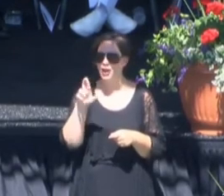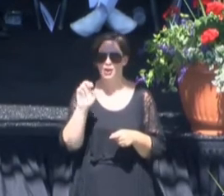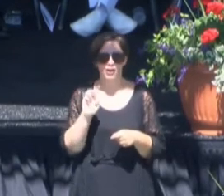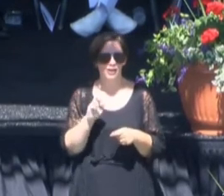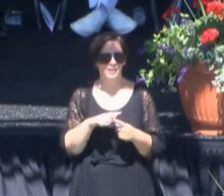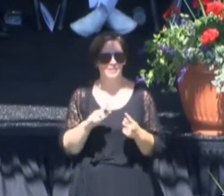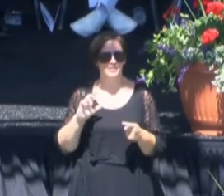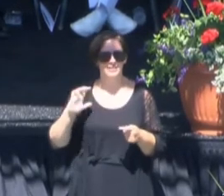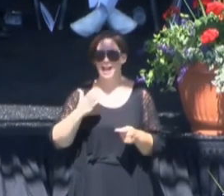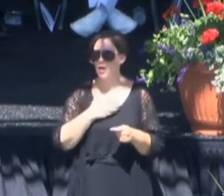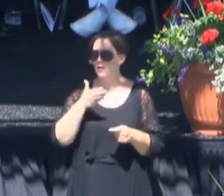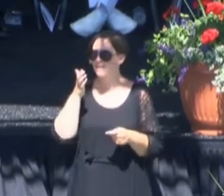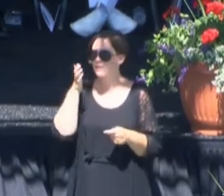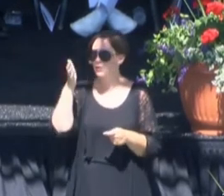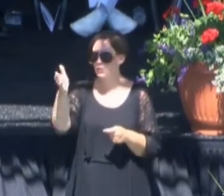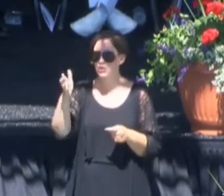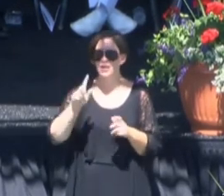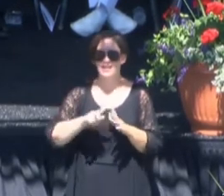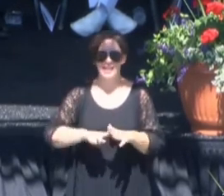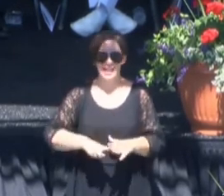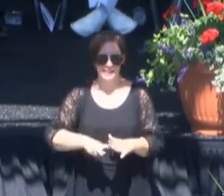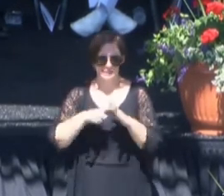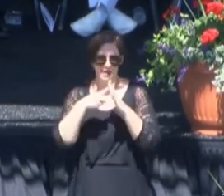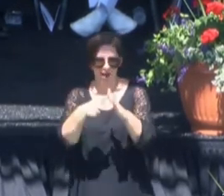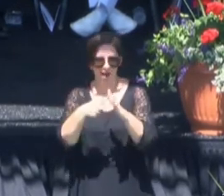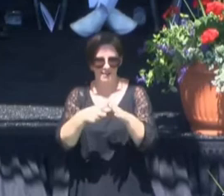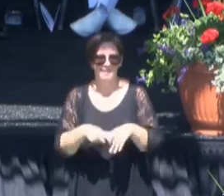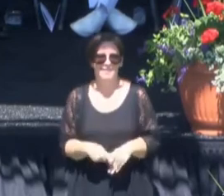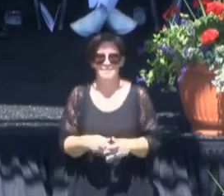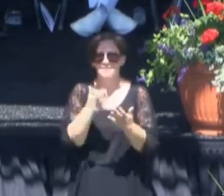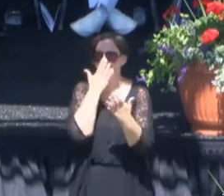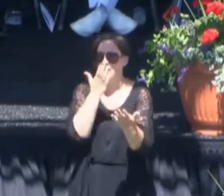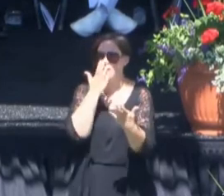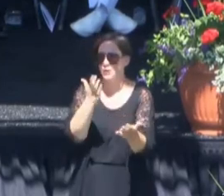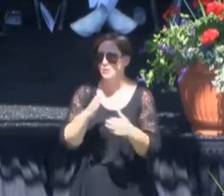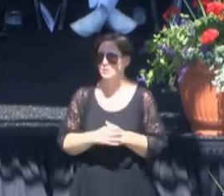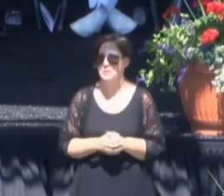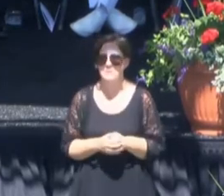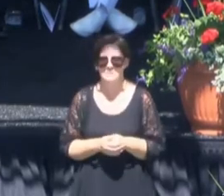Our future, it has begun. Thank you, and you beast!